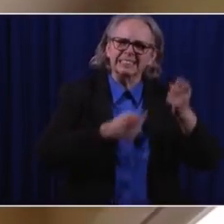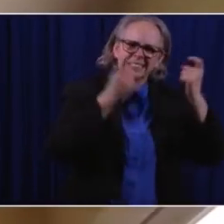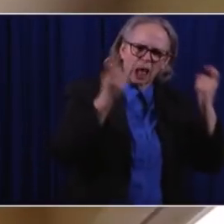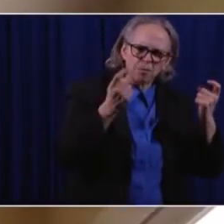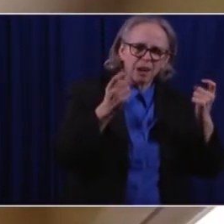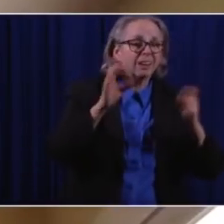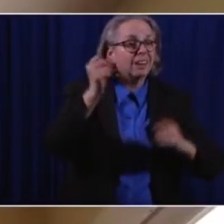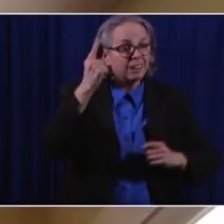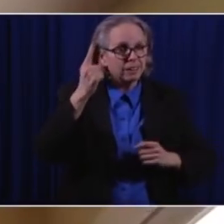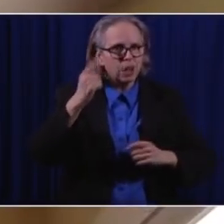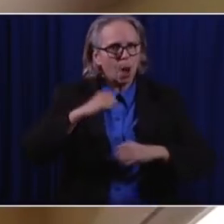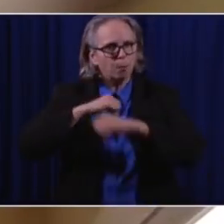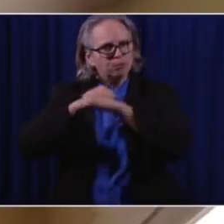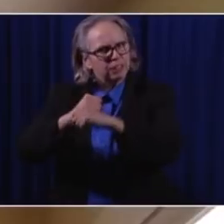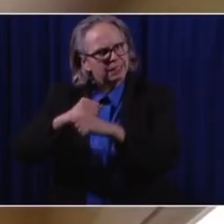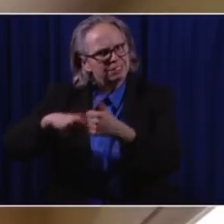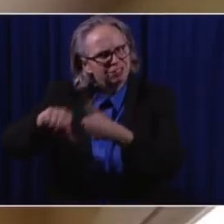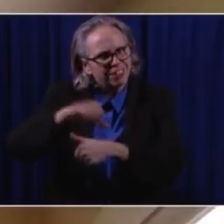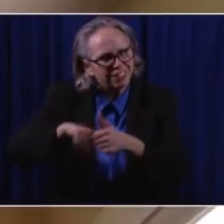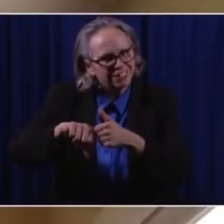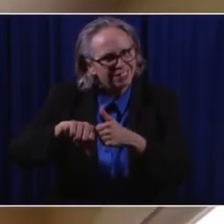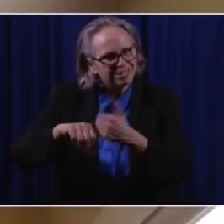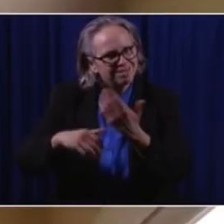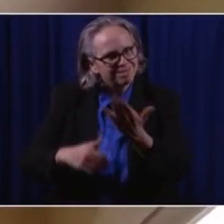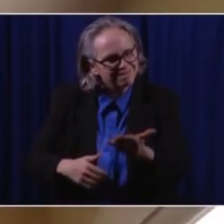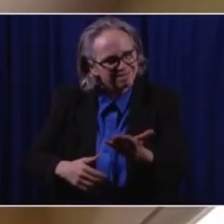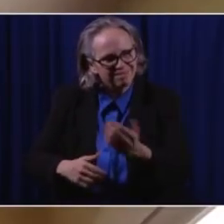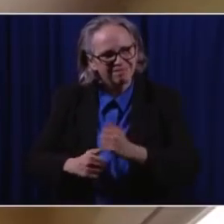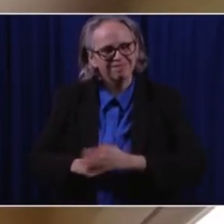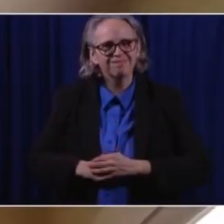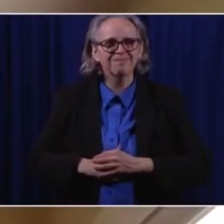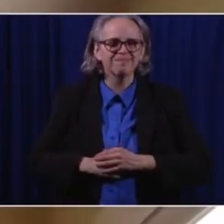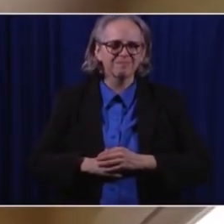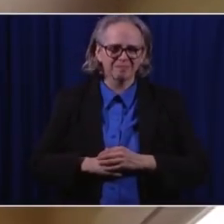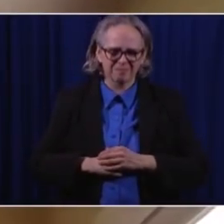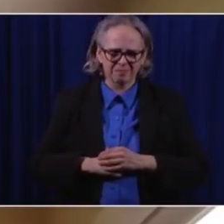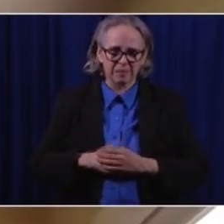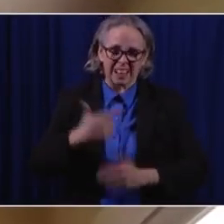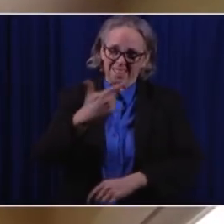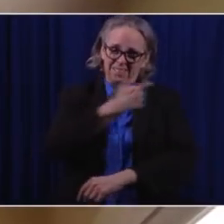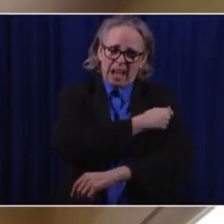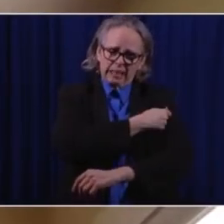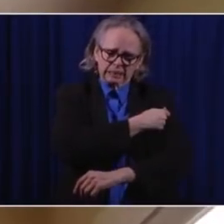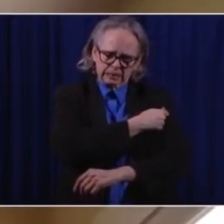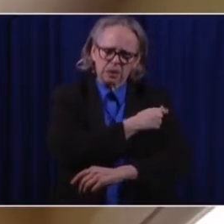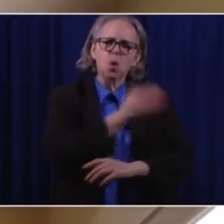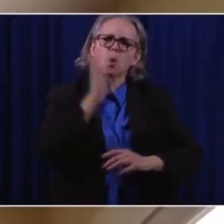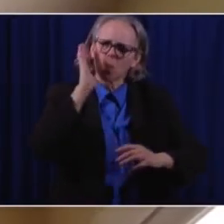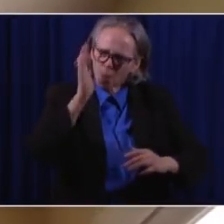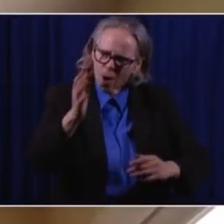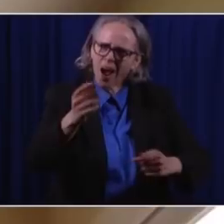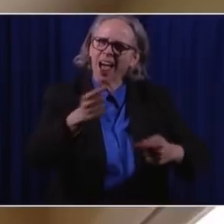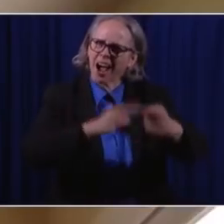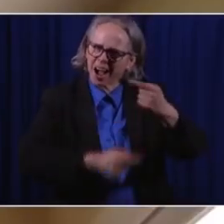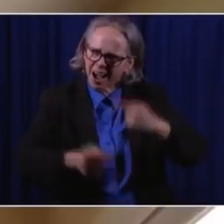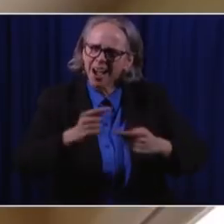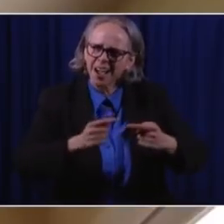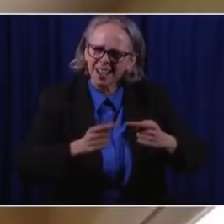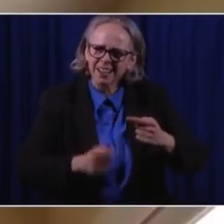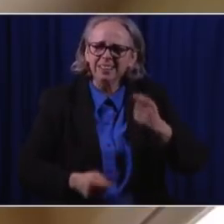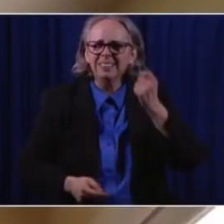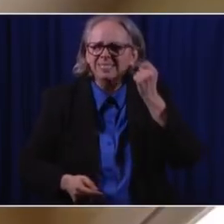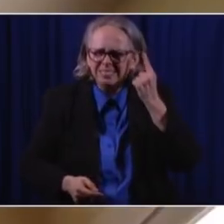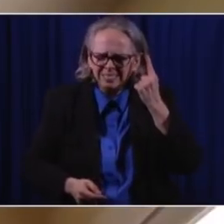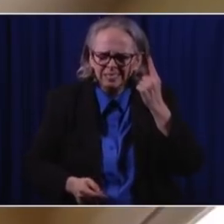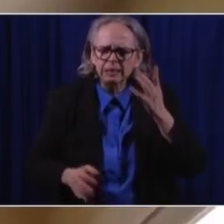way. As the governor said, we'll have a vaccine soon. So let's celebrate the holiday, but let's